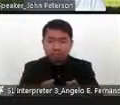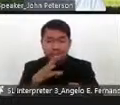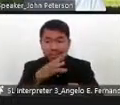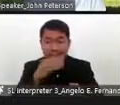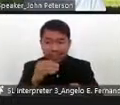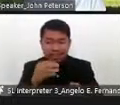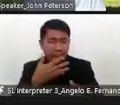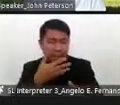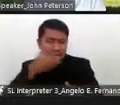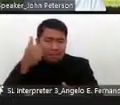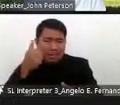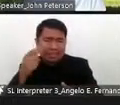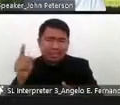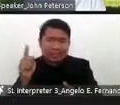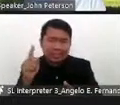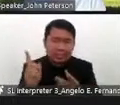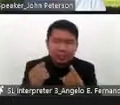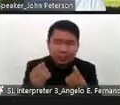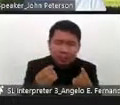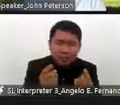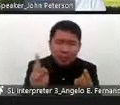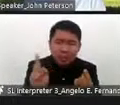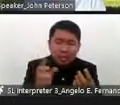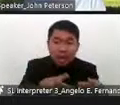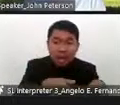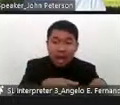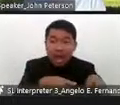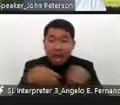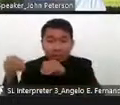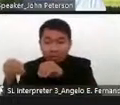the people living there? Thank you.